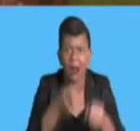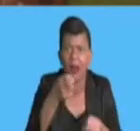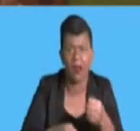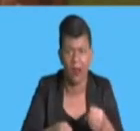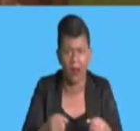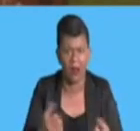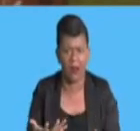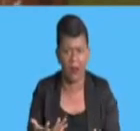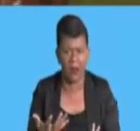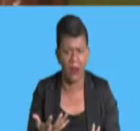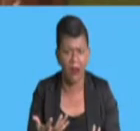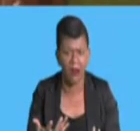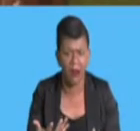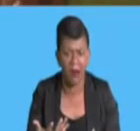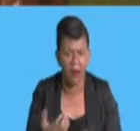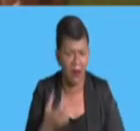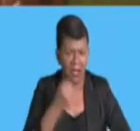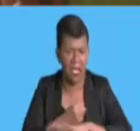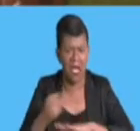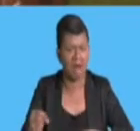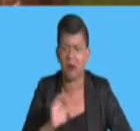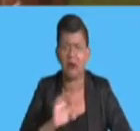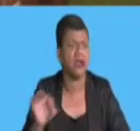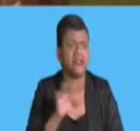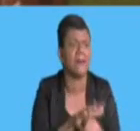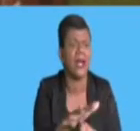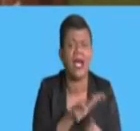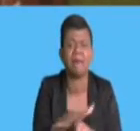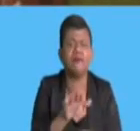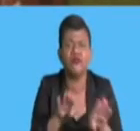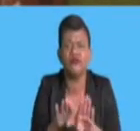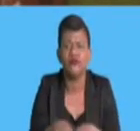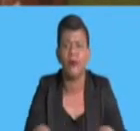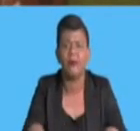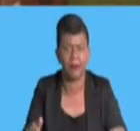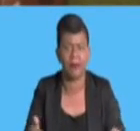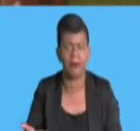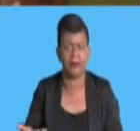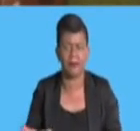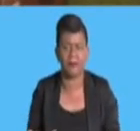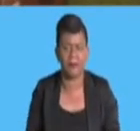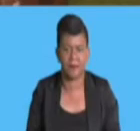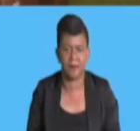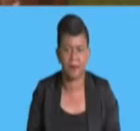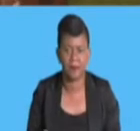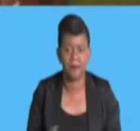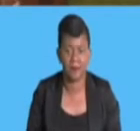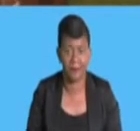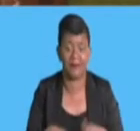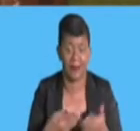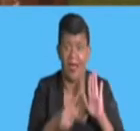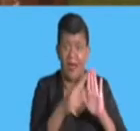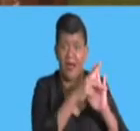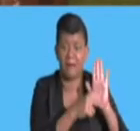of a government that is out of options. Why are children being blamed when adults like the Honorable Minister for Economy tabled that policy with much fanfare